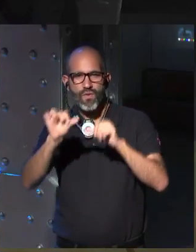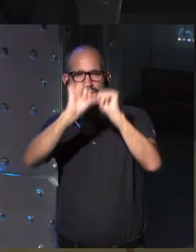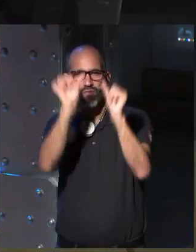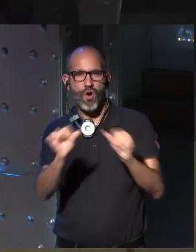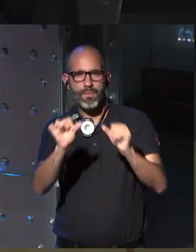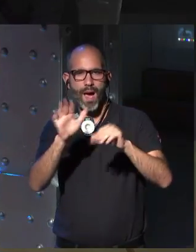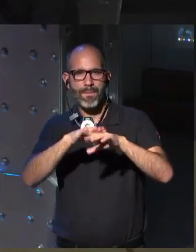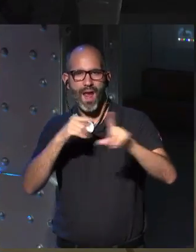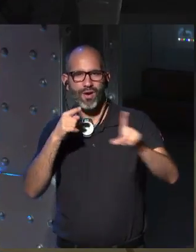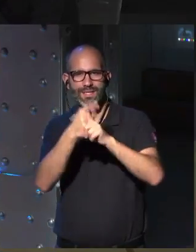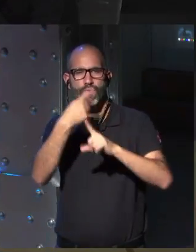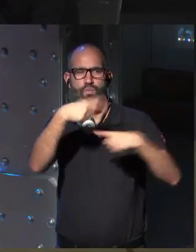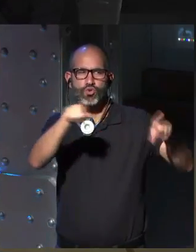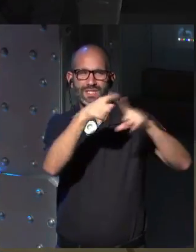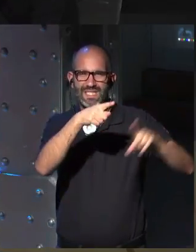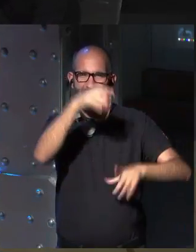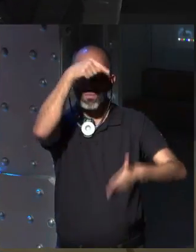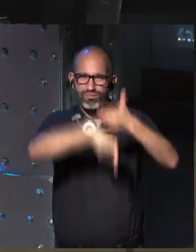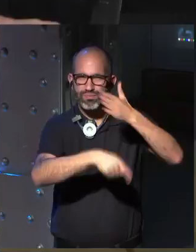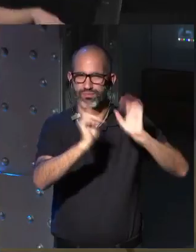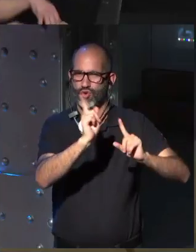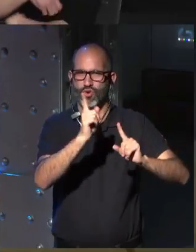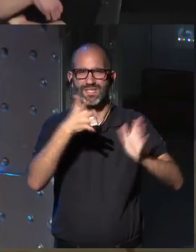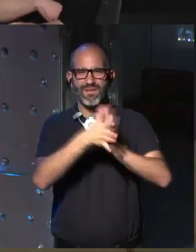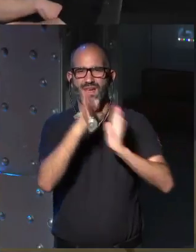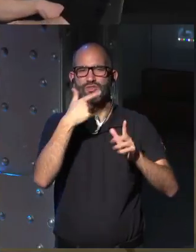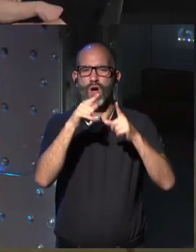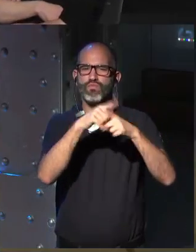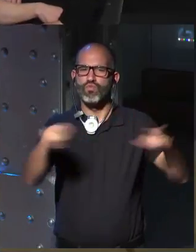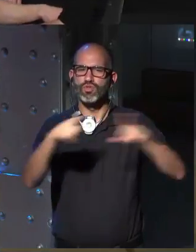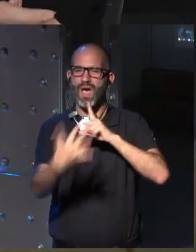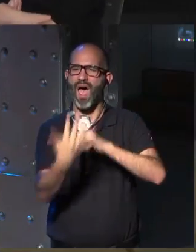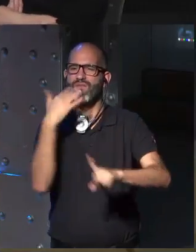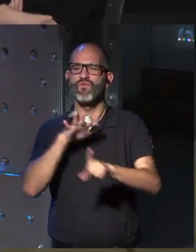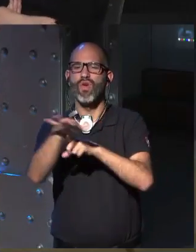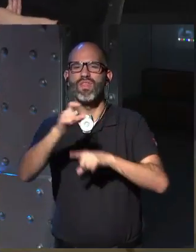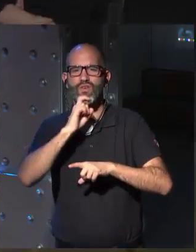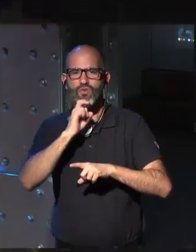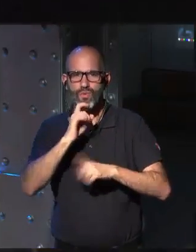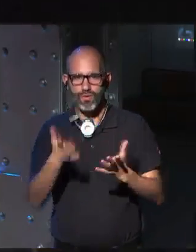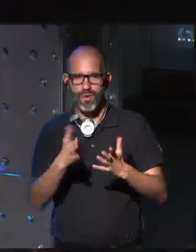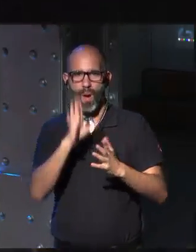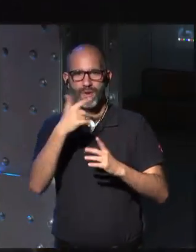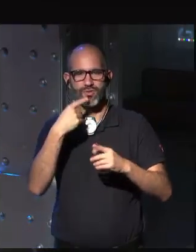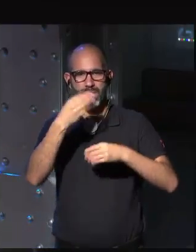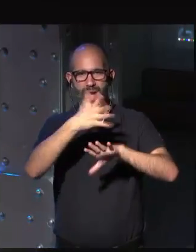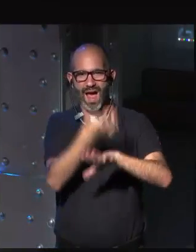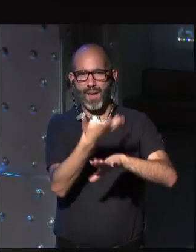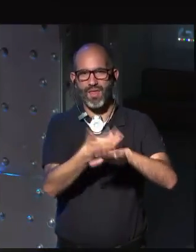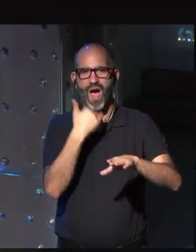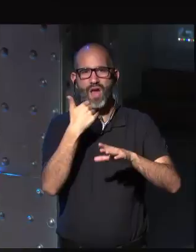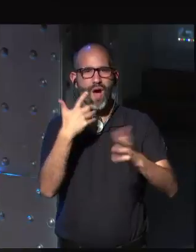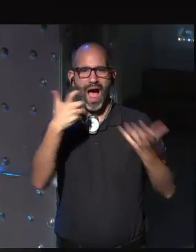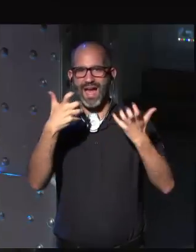ourselves. It always seemed to me like recording was a very unique art, because it can only be appreciated being based on